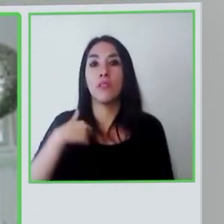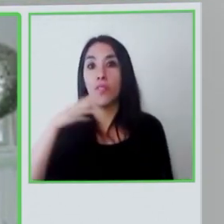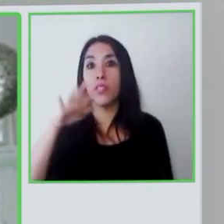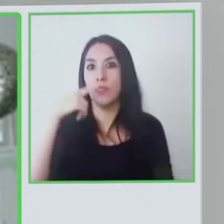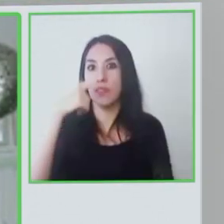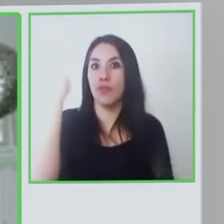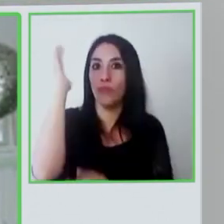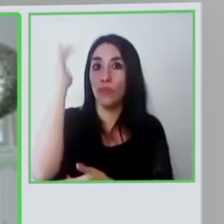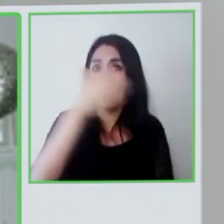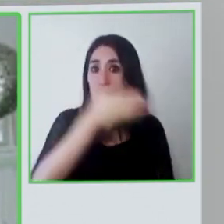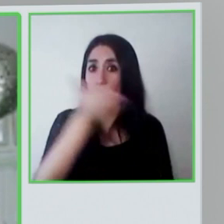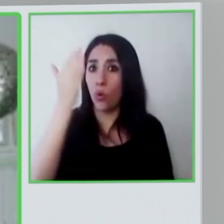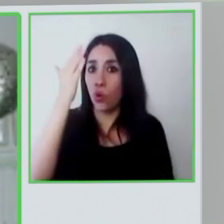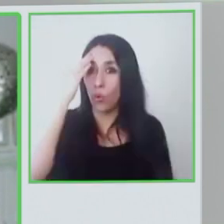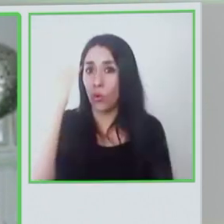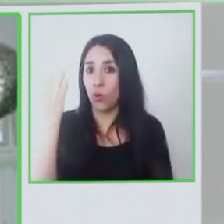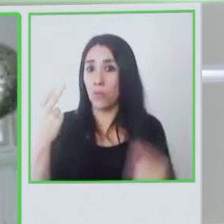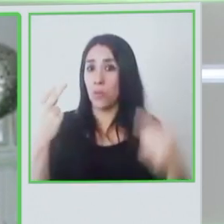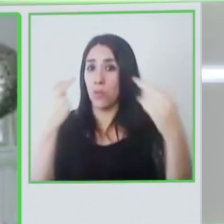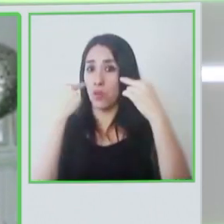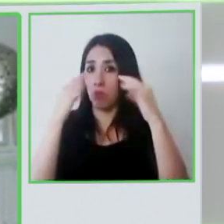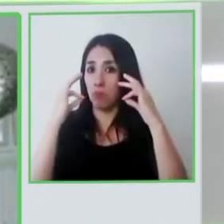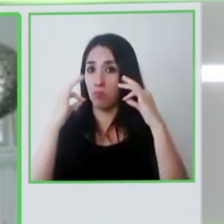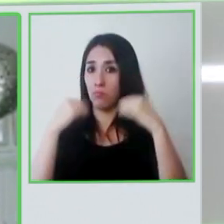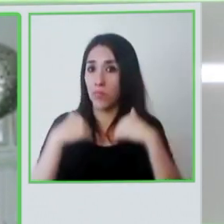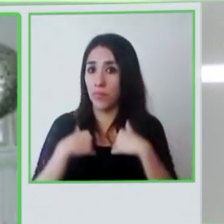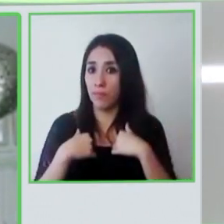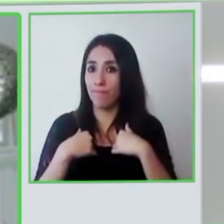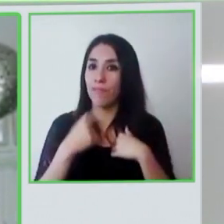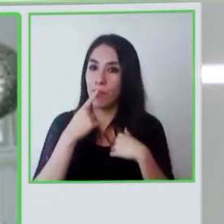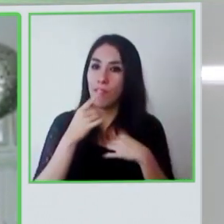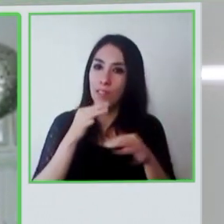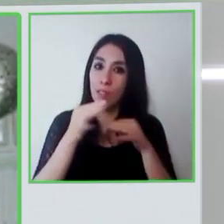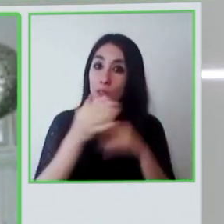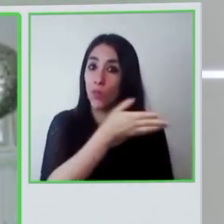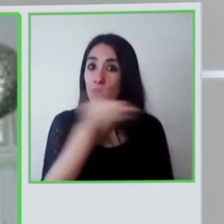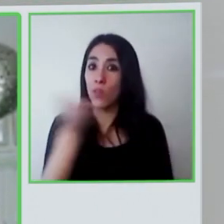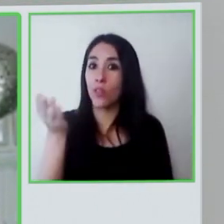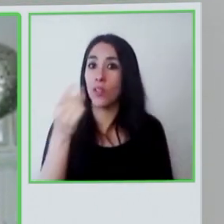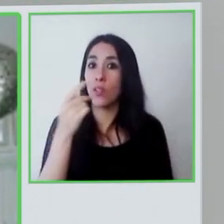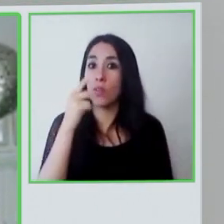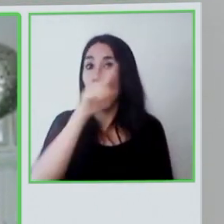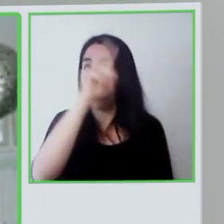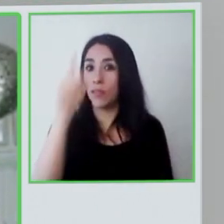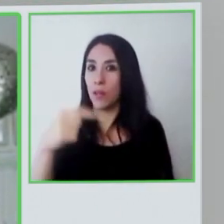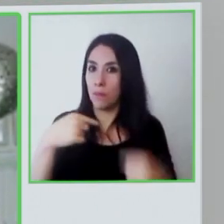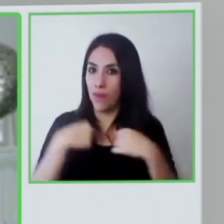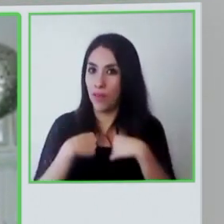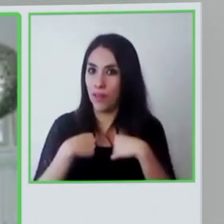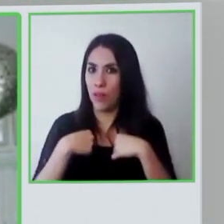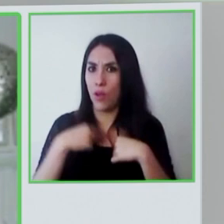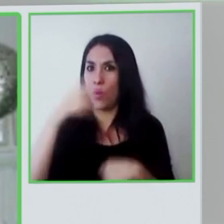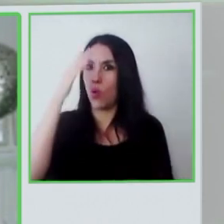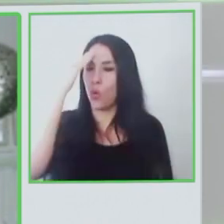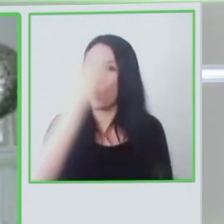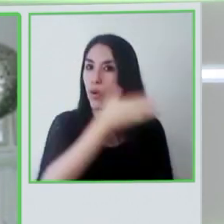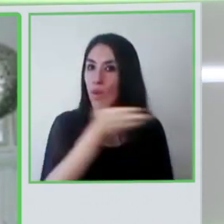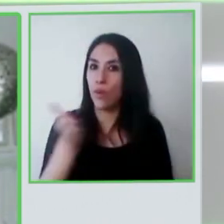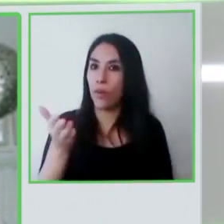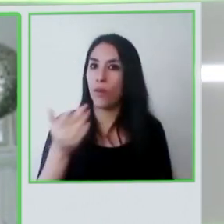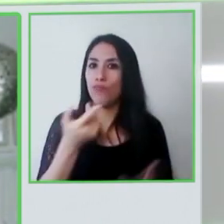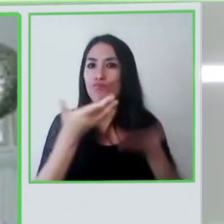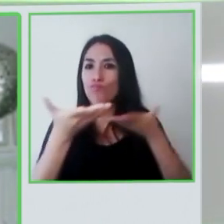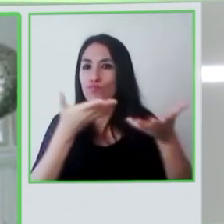know you're listening to me and I know that you're going to have your own opportunity to promote change.